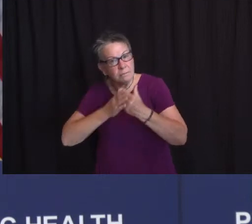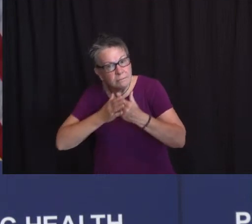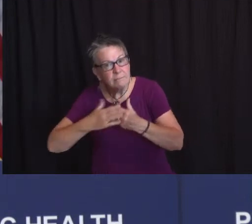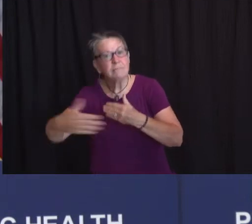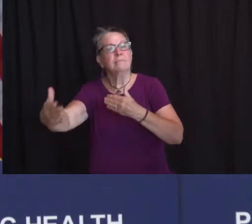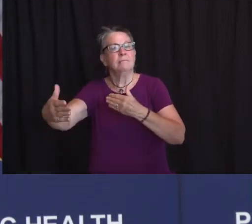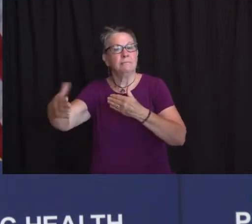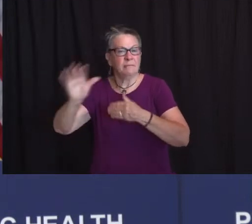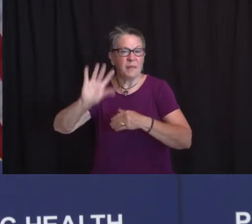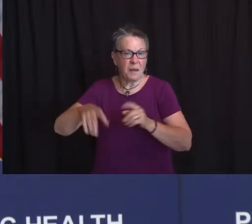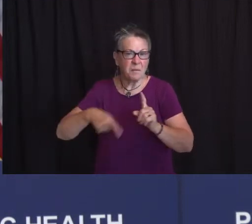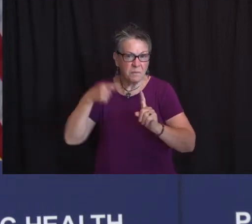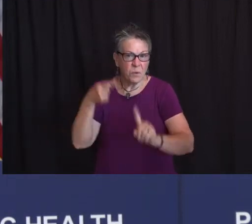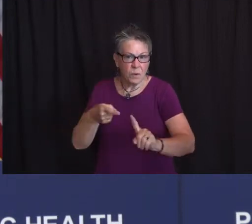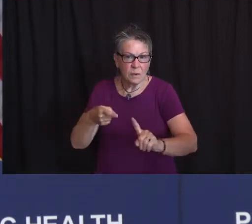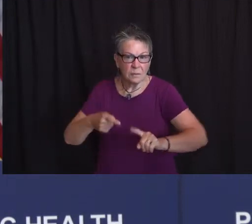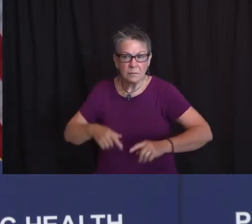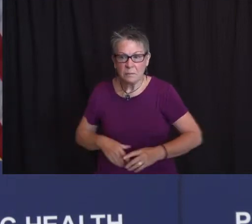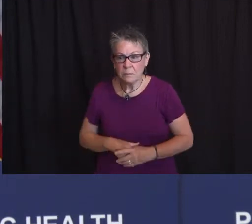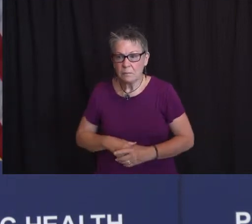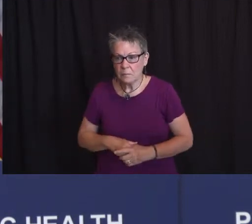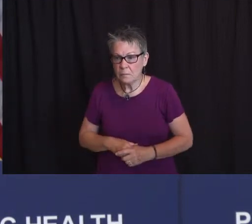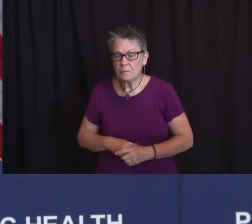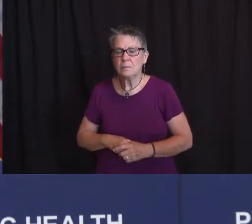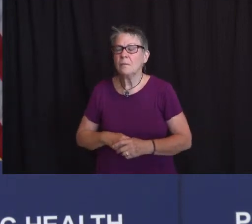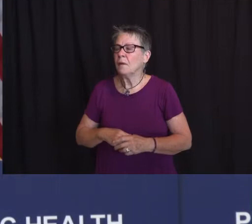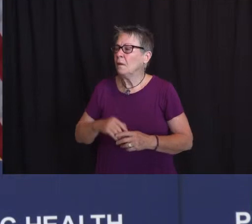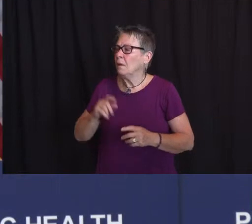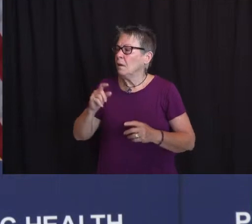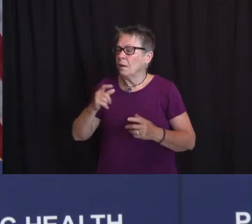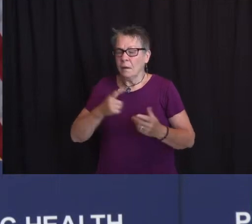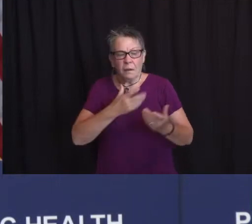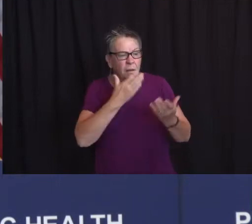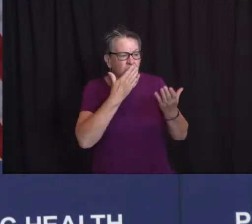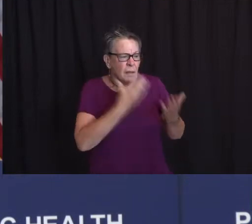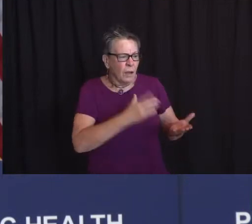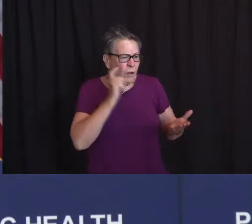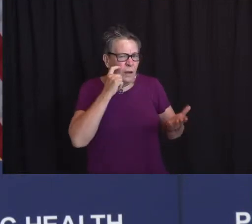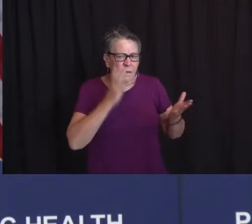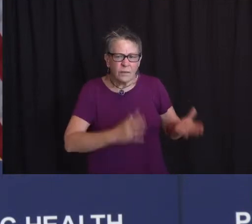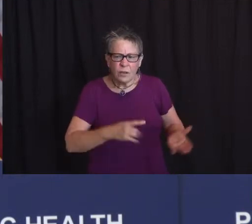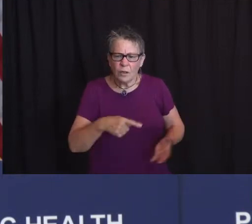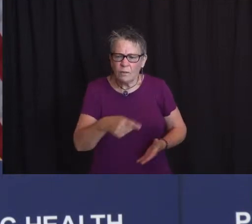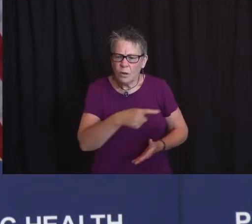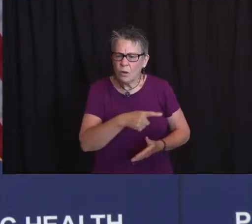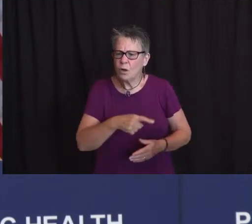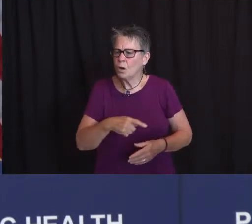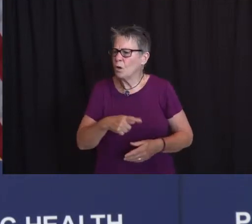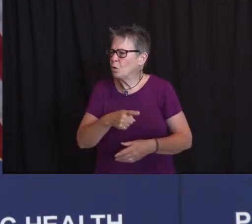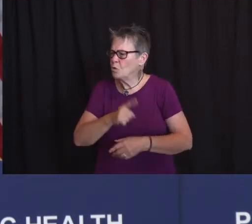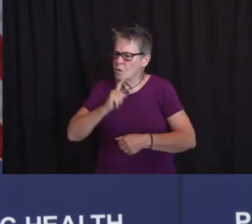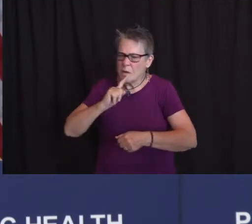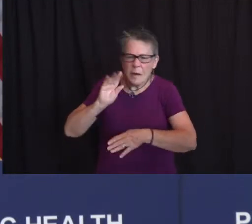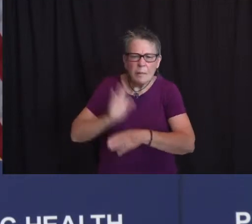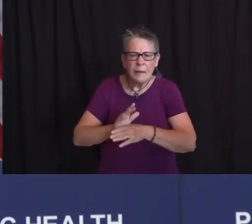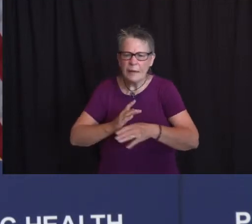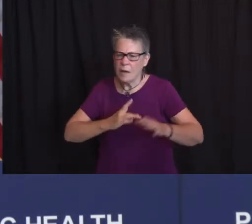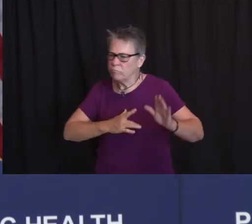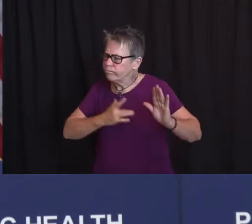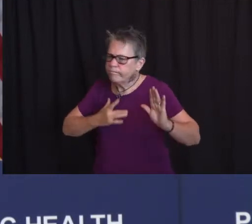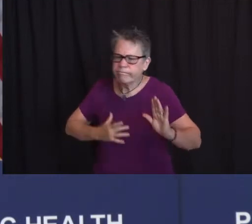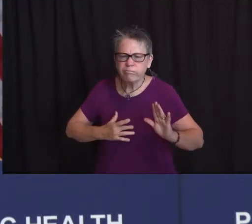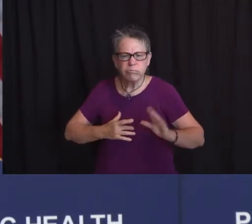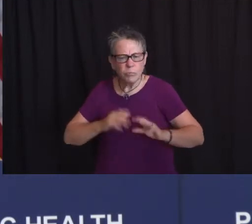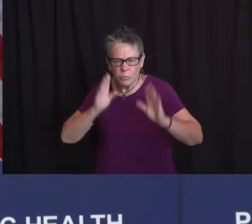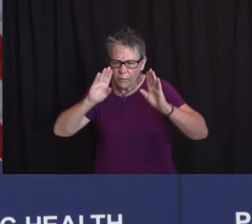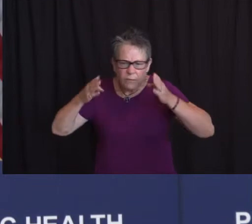initial notices for your commitment to ensuring that New Jersey's students are given transformative opportunities and support to